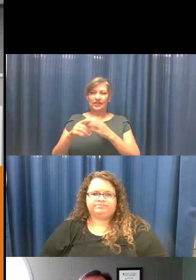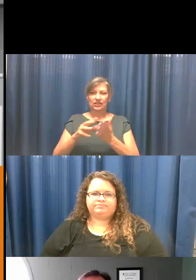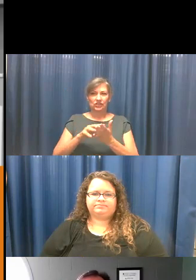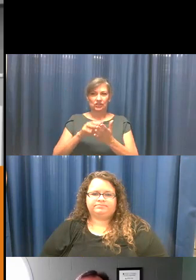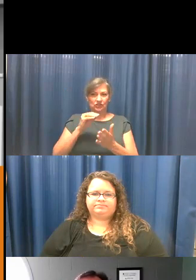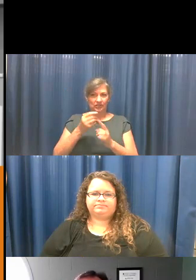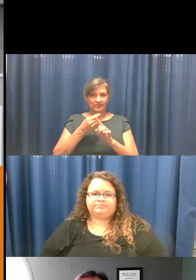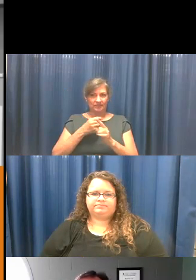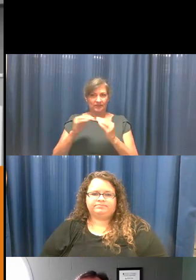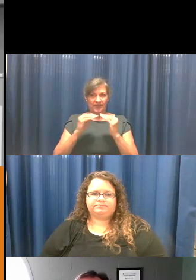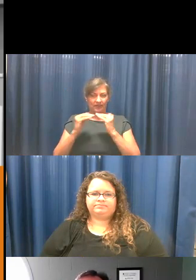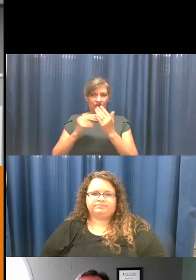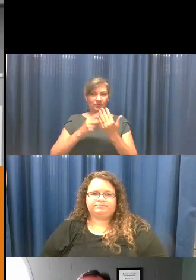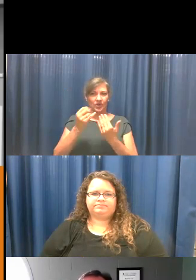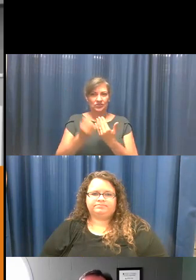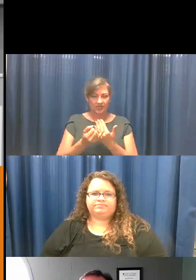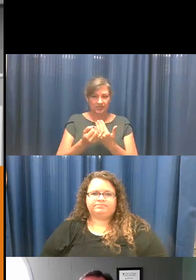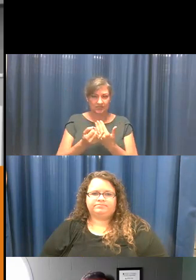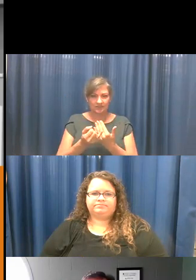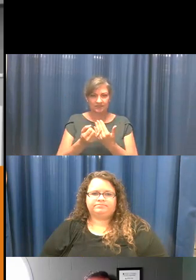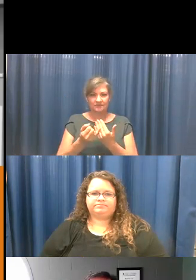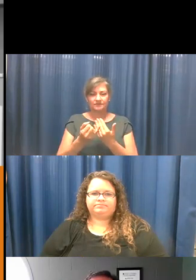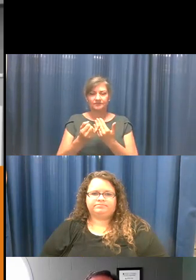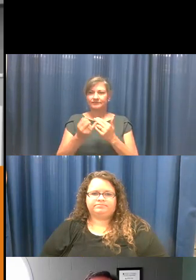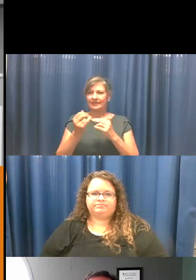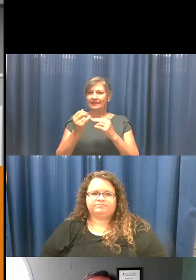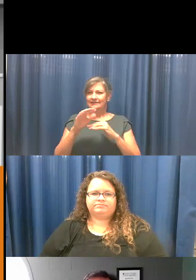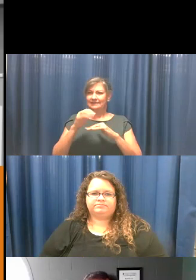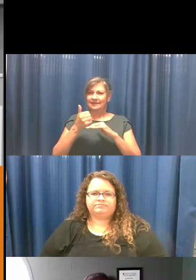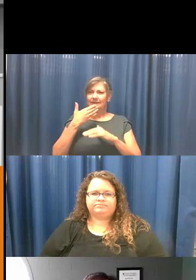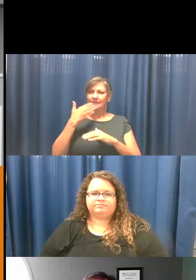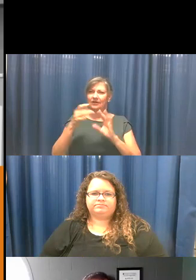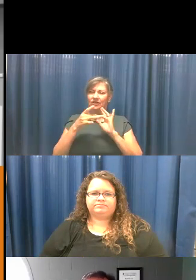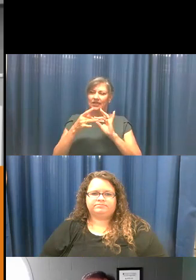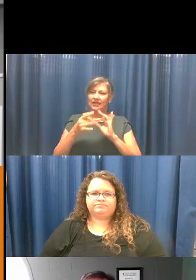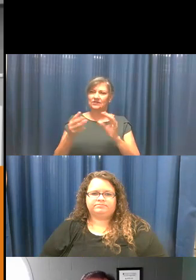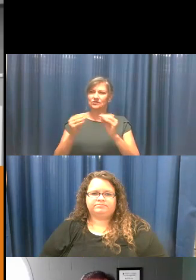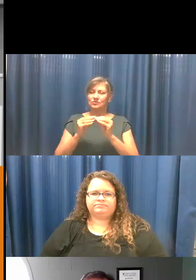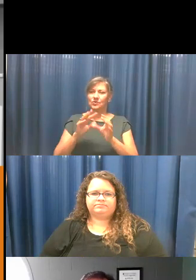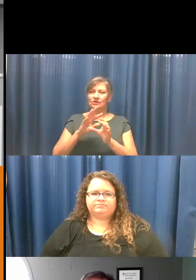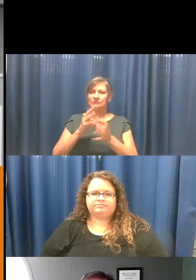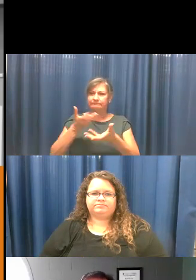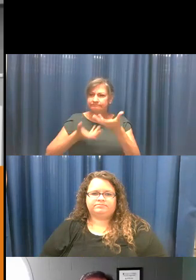the Equity Project is that building better connections and more engagement with students in the